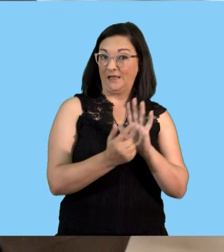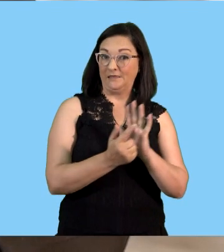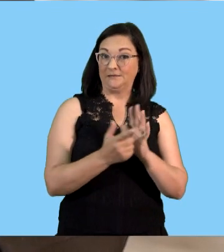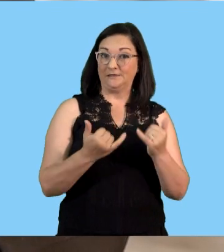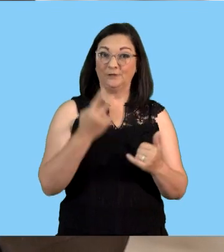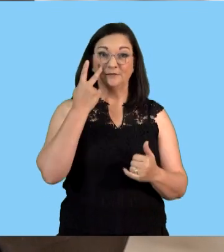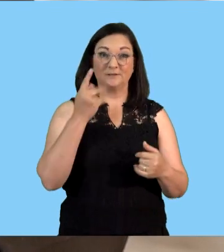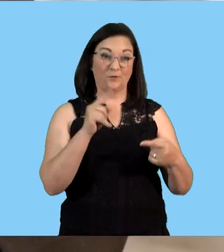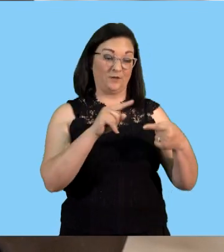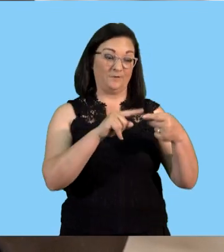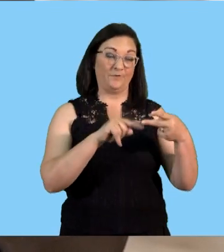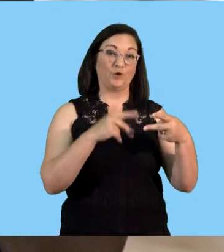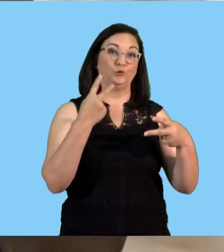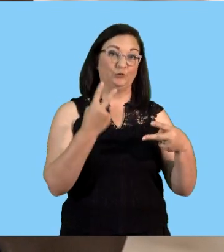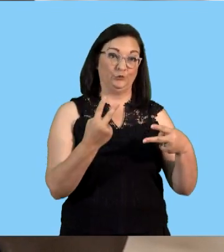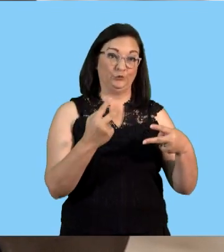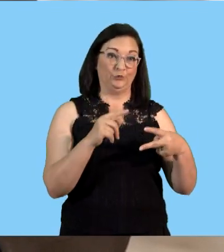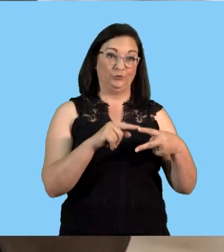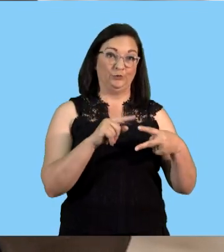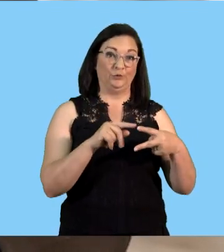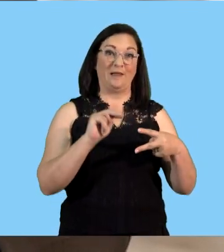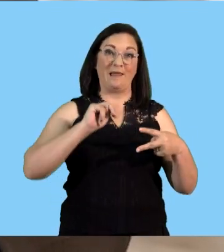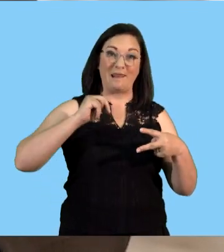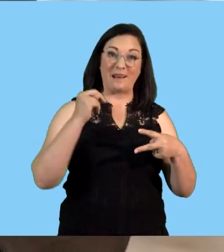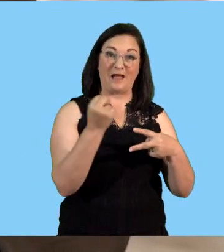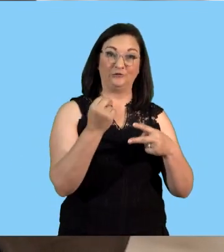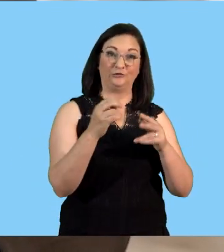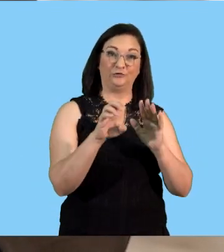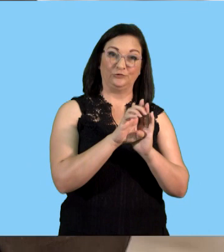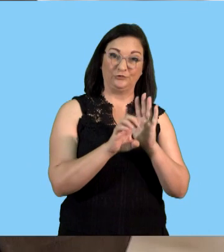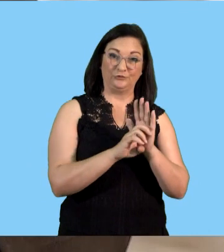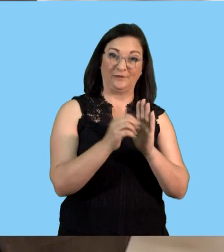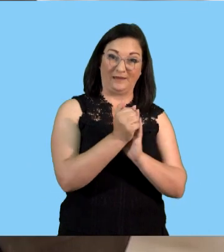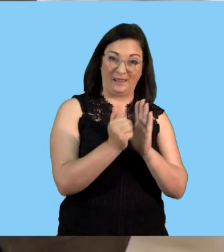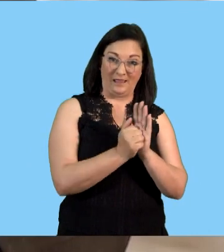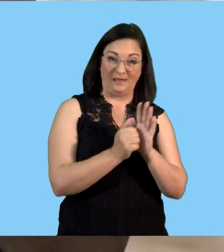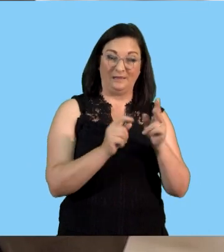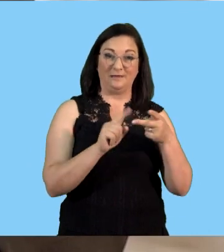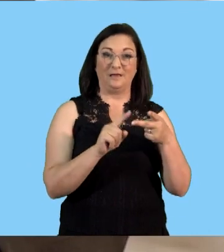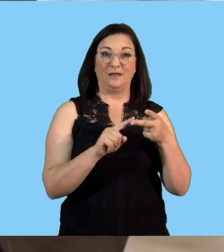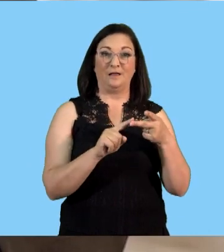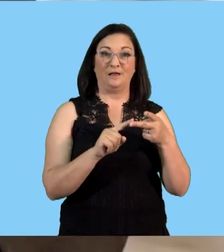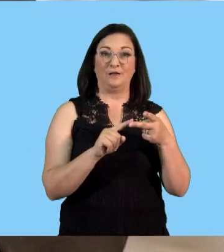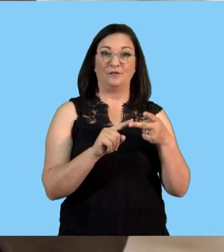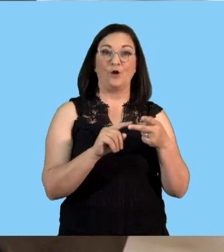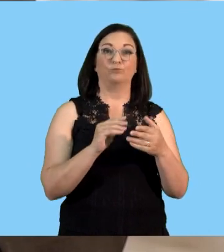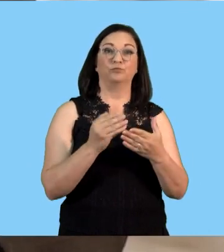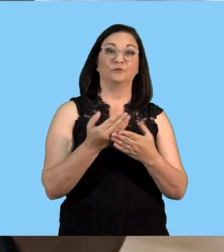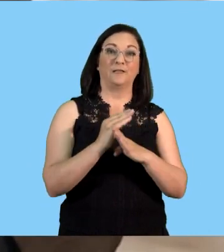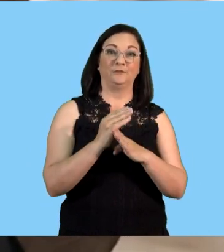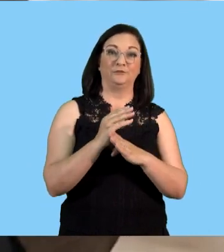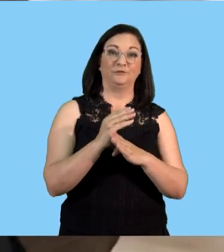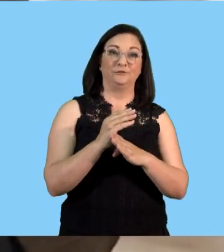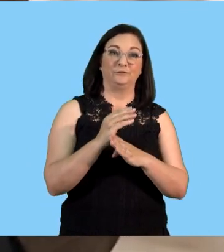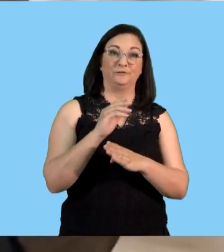focusing on the two legislations, namely the National Credit Act and the Consumer Protection Act, known as the